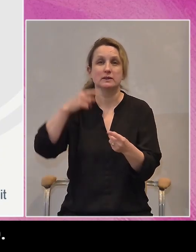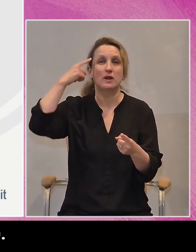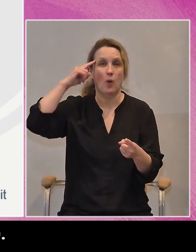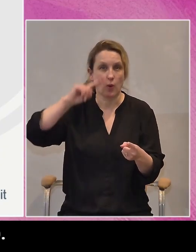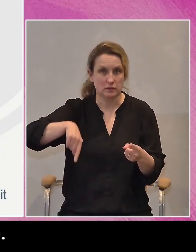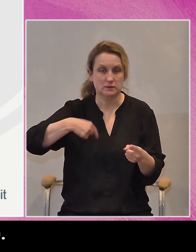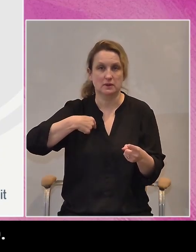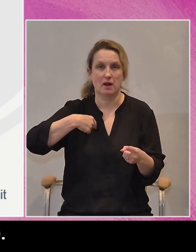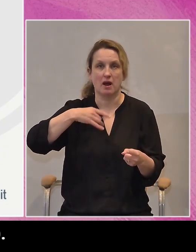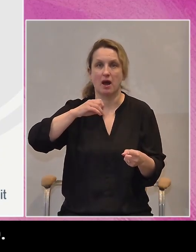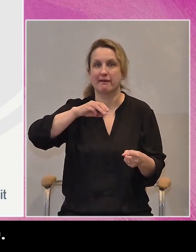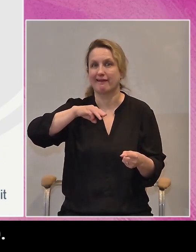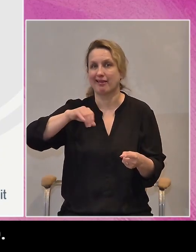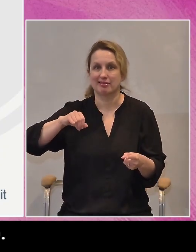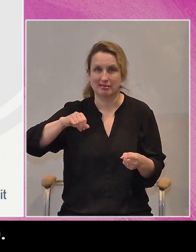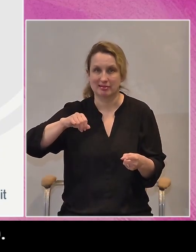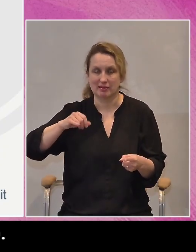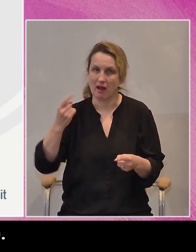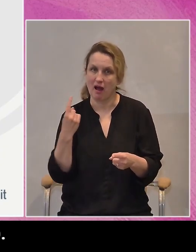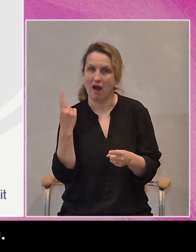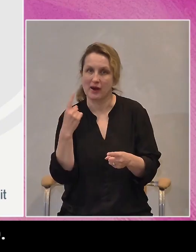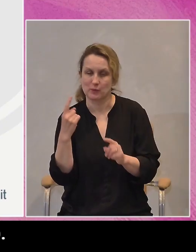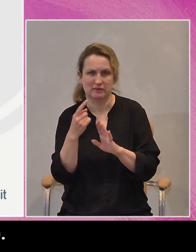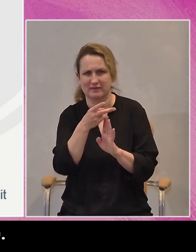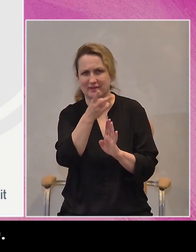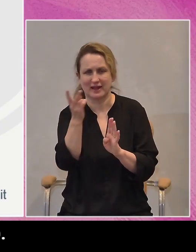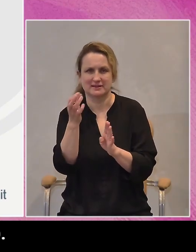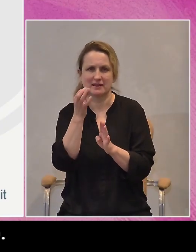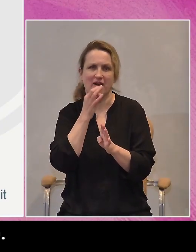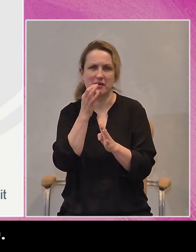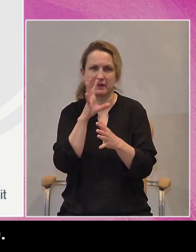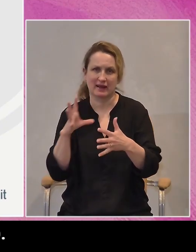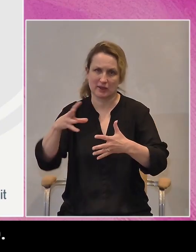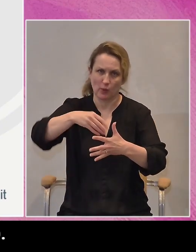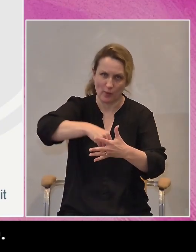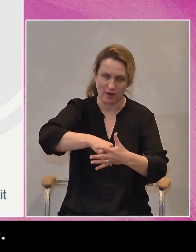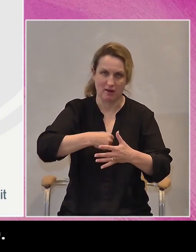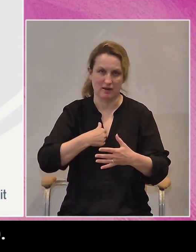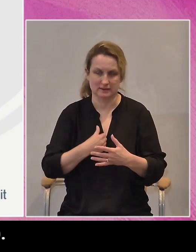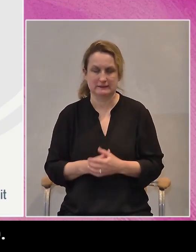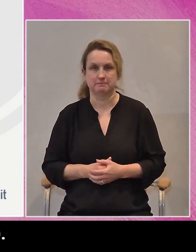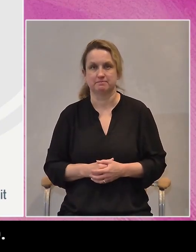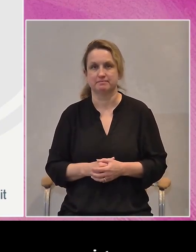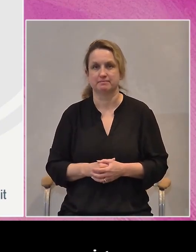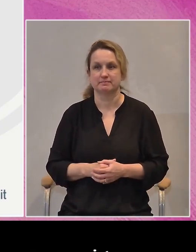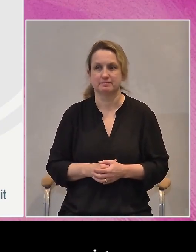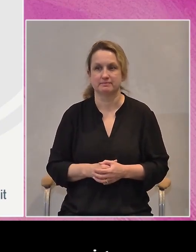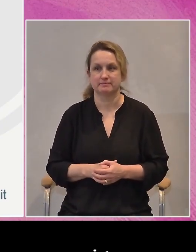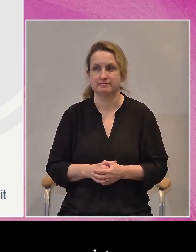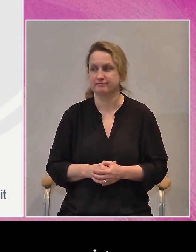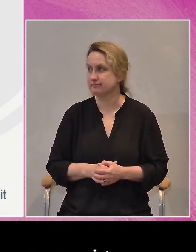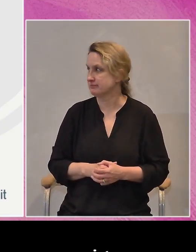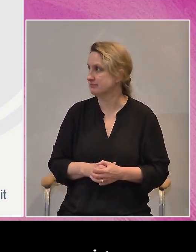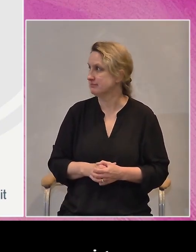syndrome. I've come to tell you about the accessibility of orphan drugs in